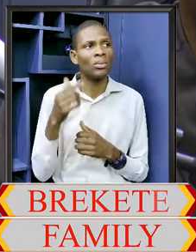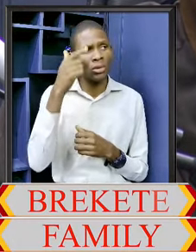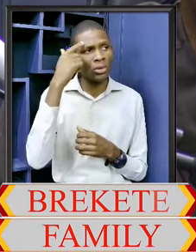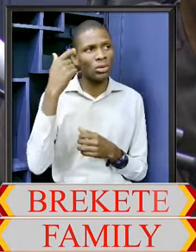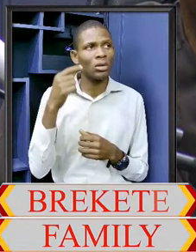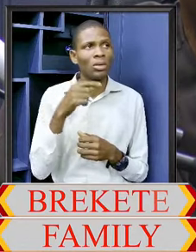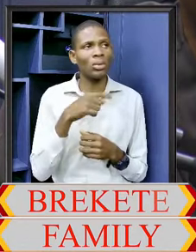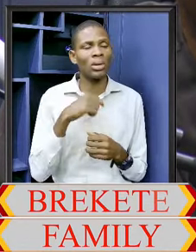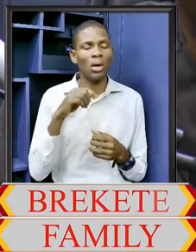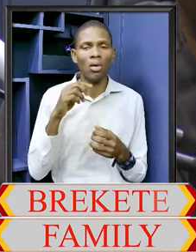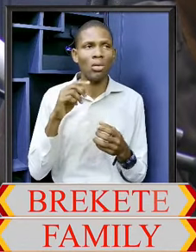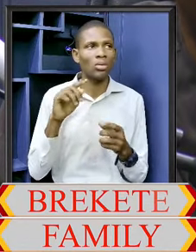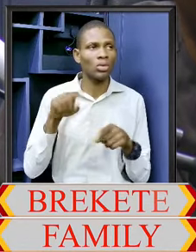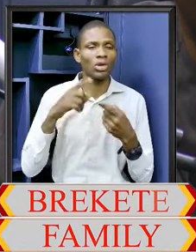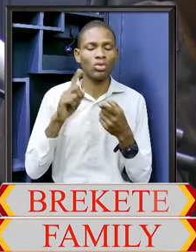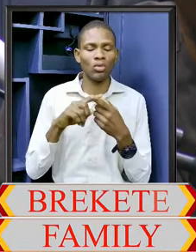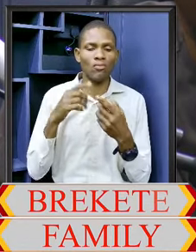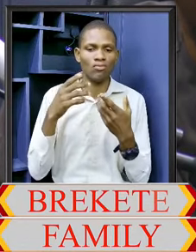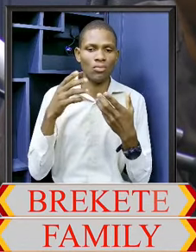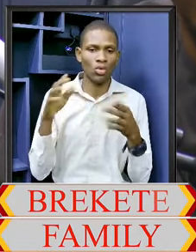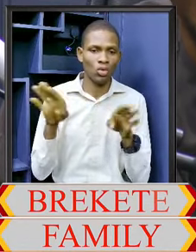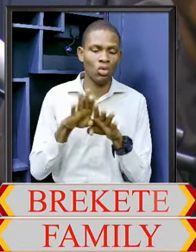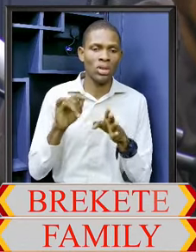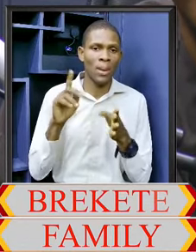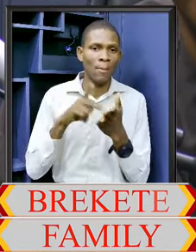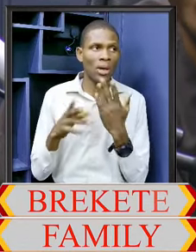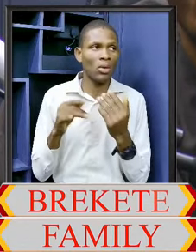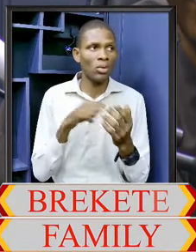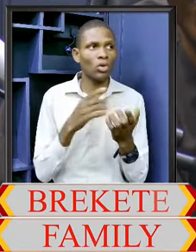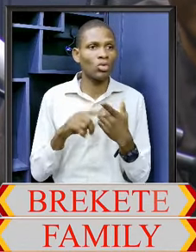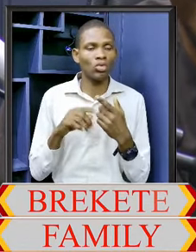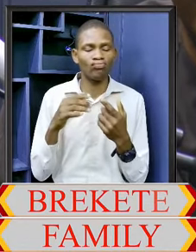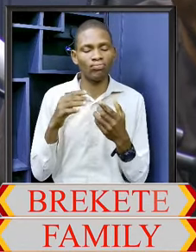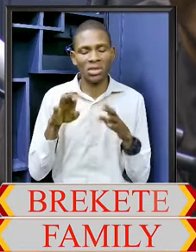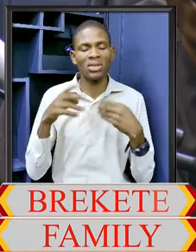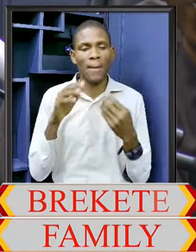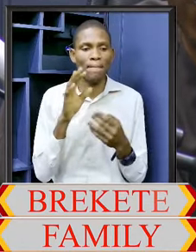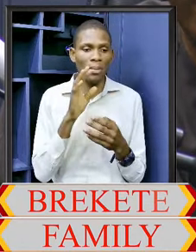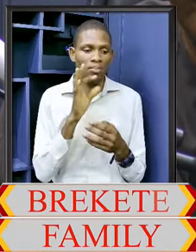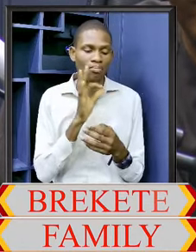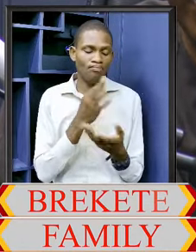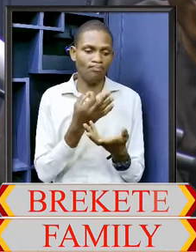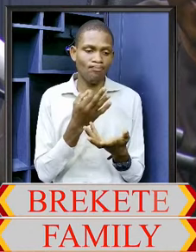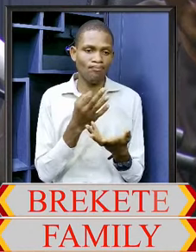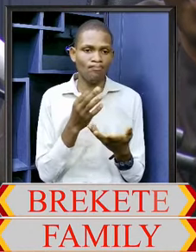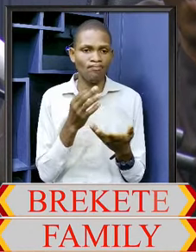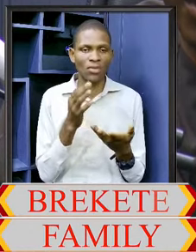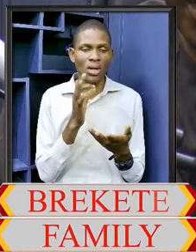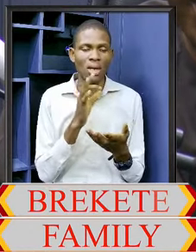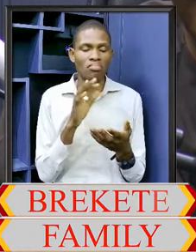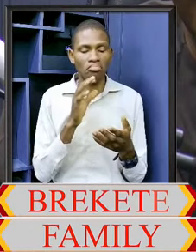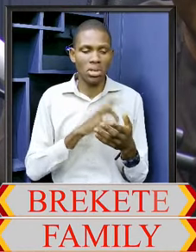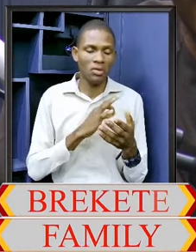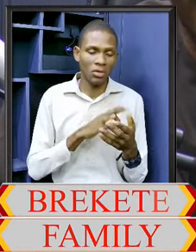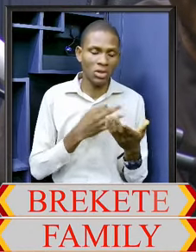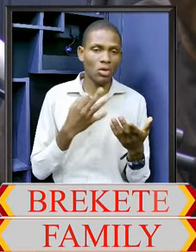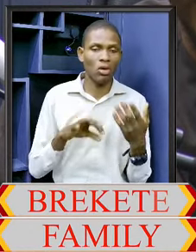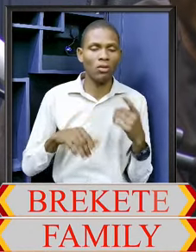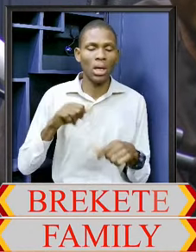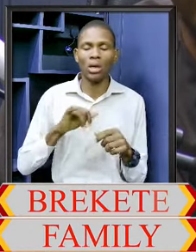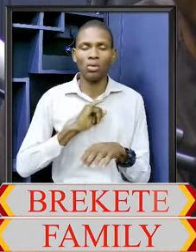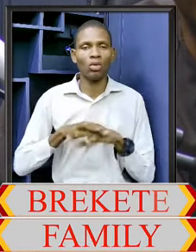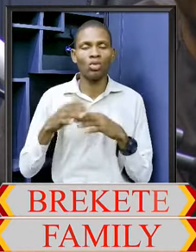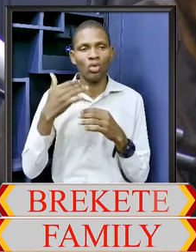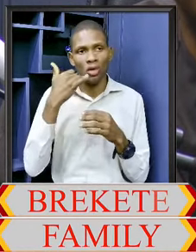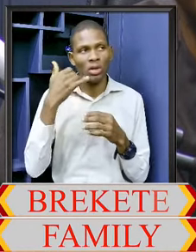because we don't reach to the end of this program, and we also won't give them benefit of doubts. I know go one make we call them on air. Okay,